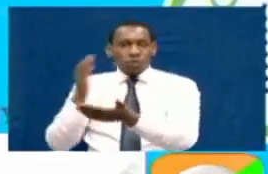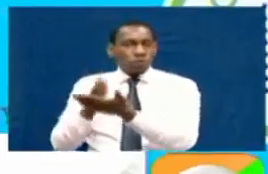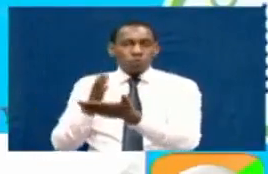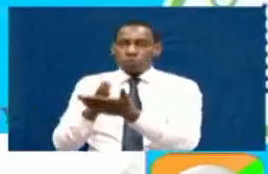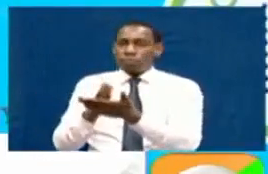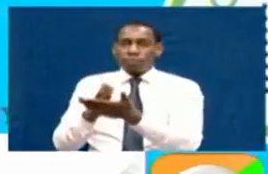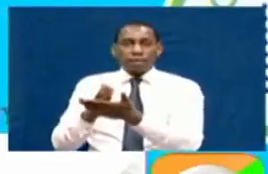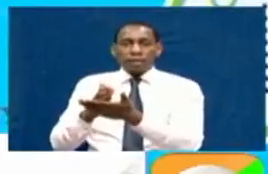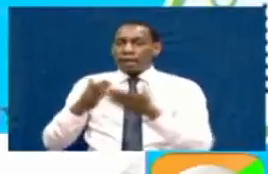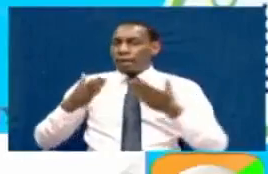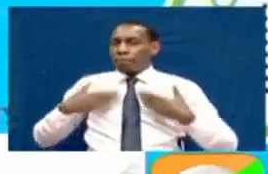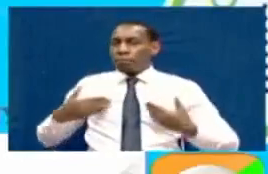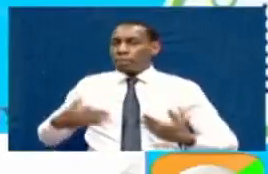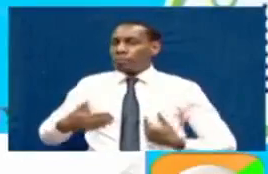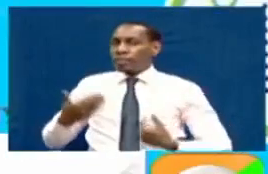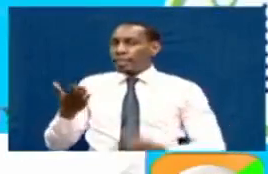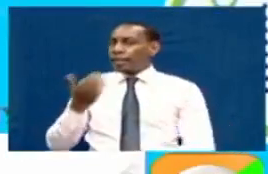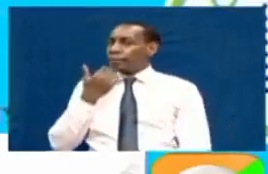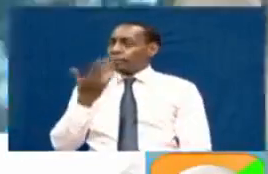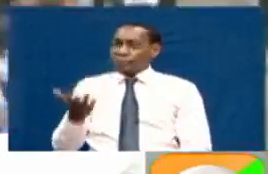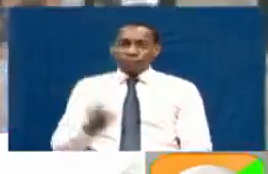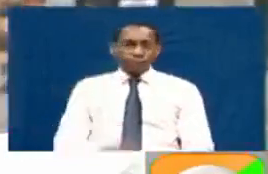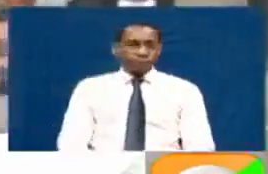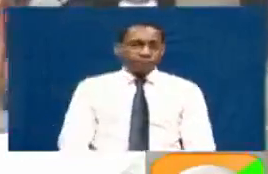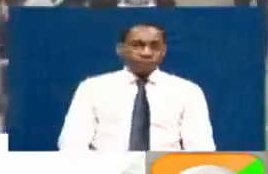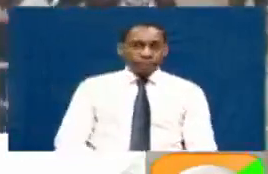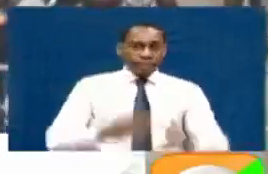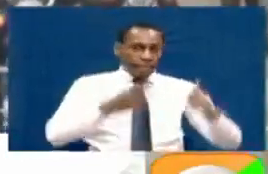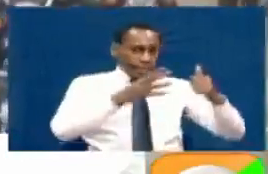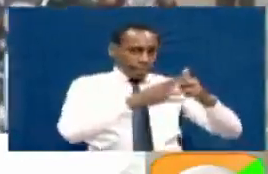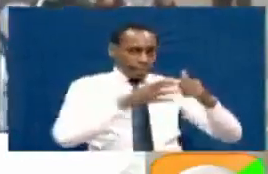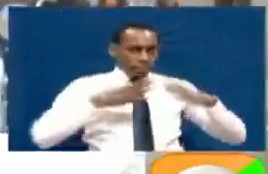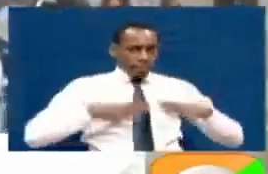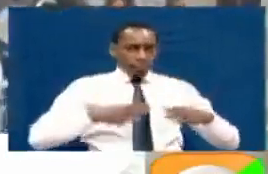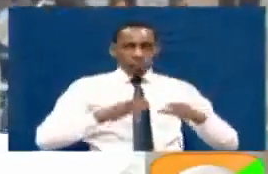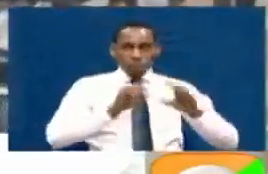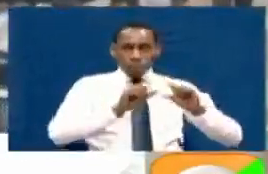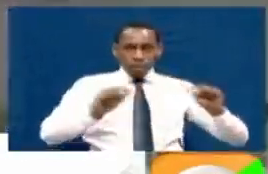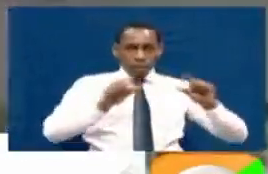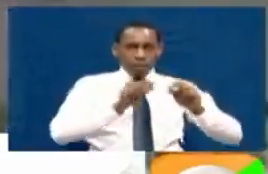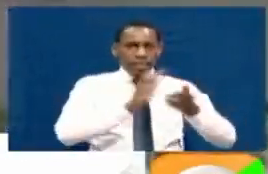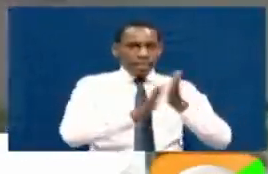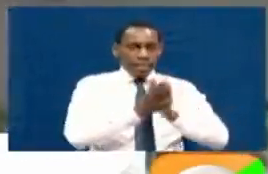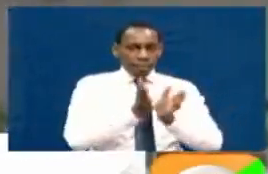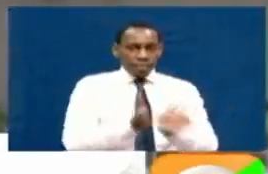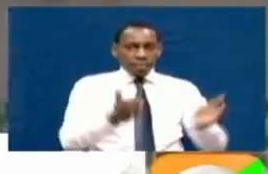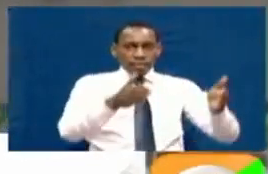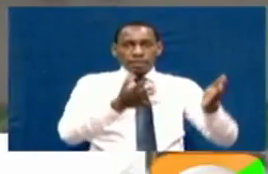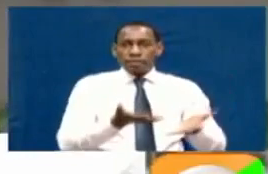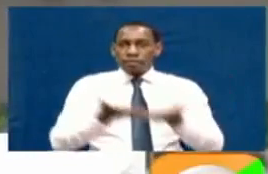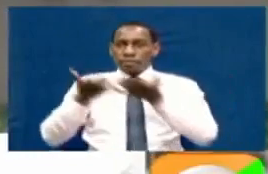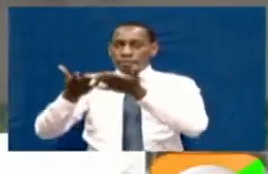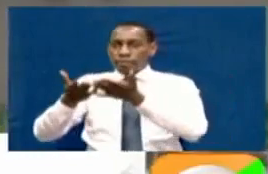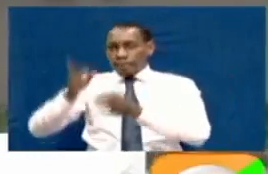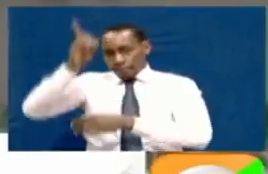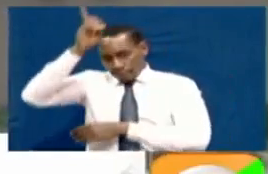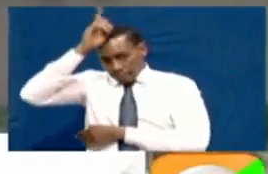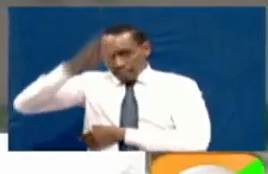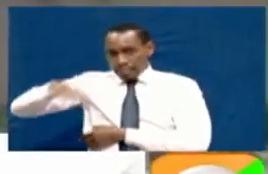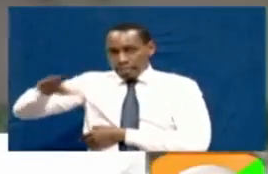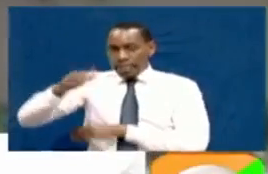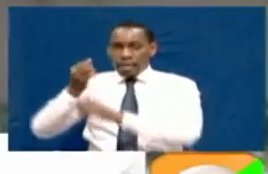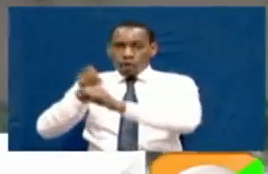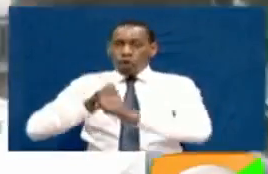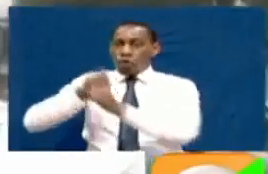obviously found out what I am now informing you. The 9 claimed they were ferrying an empty coffin from Nairobi to Seka village, Rachuonyo North